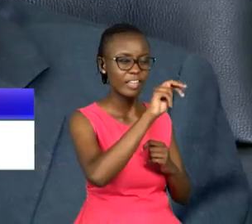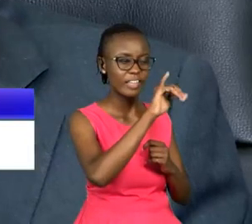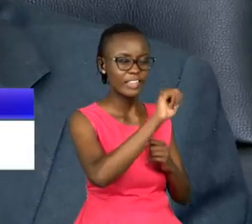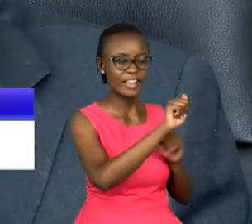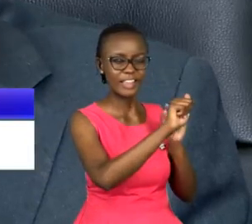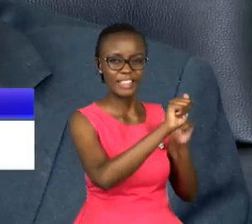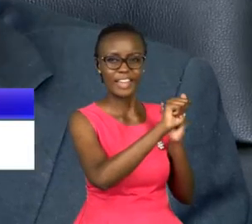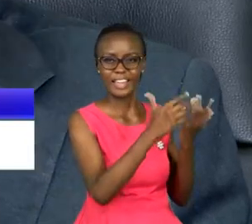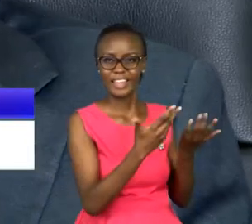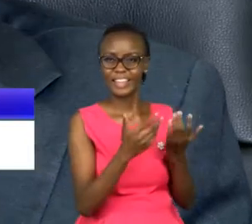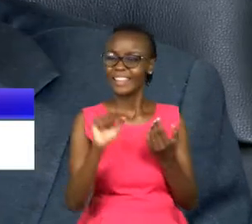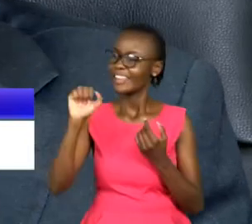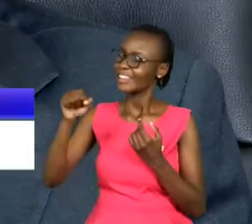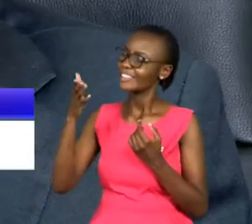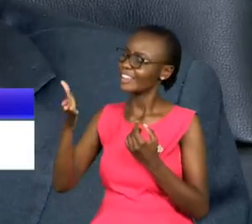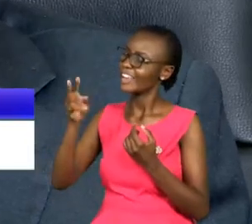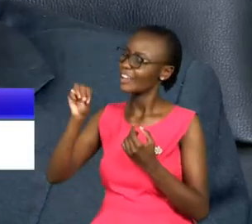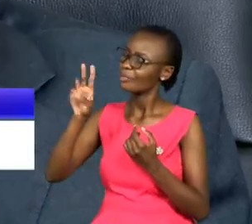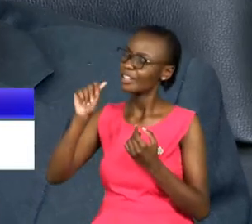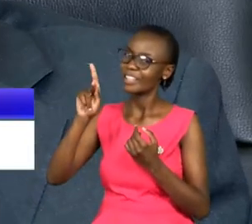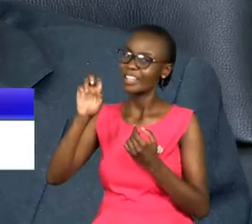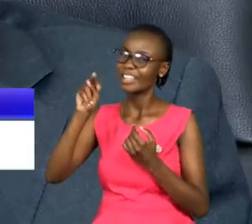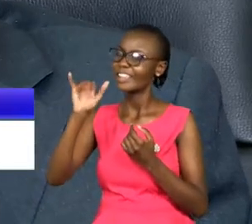Mwakenyas have been there since our days in college,